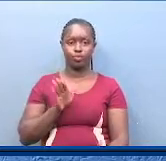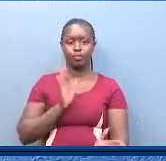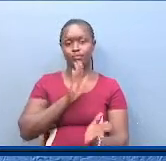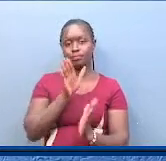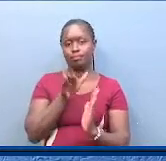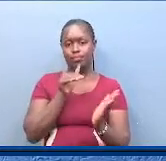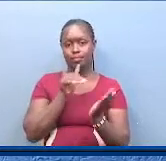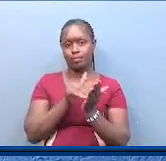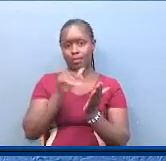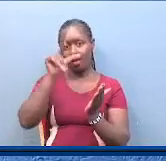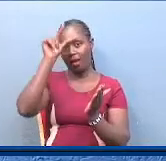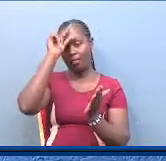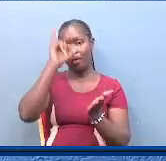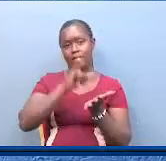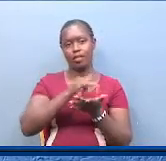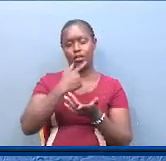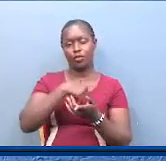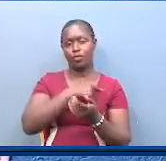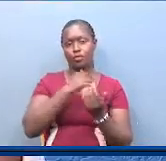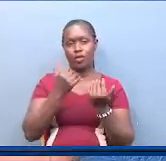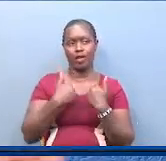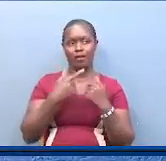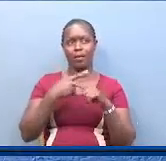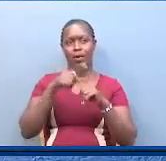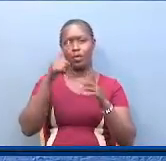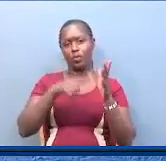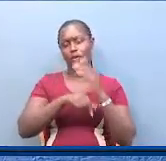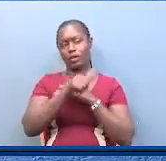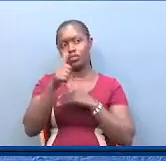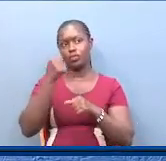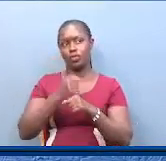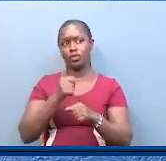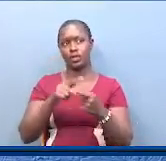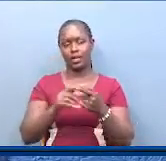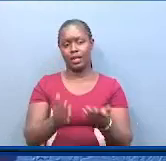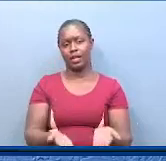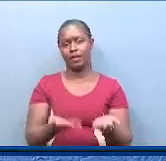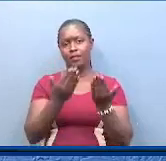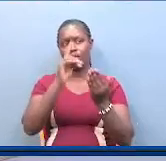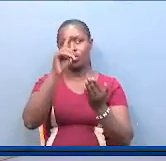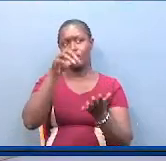feminine-centric government that we have ever had. What else do you want that, other than elevating one position